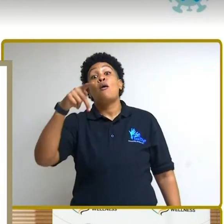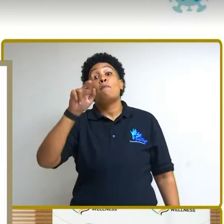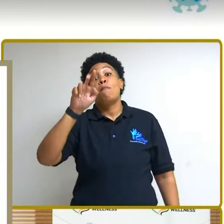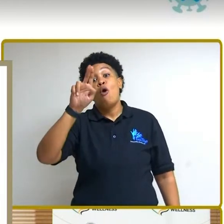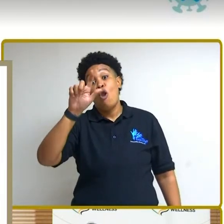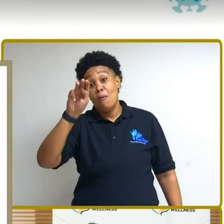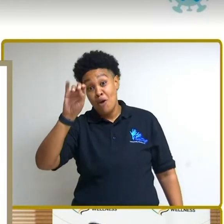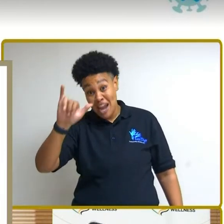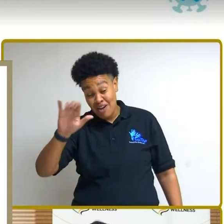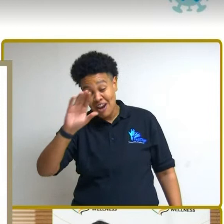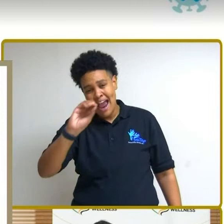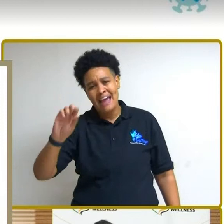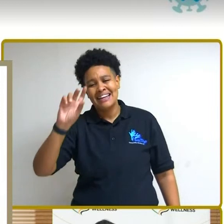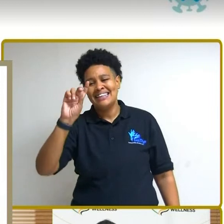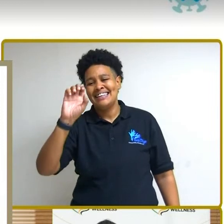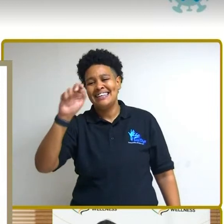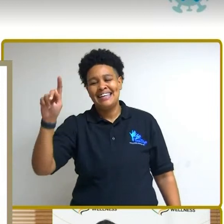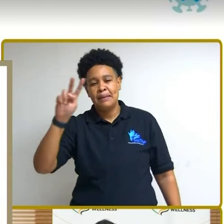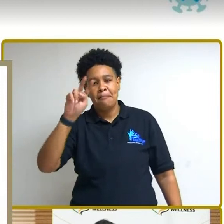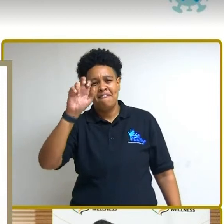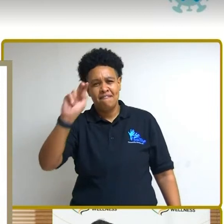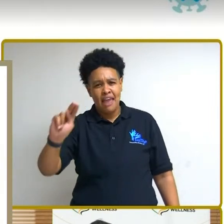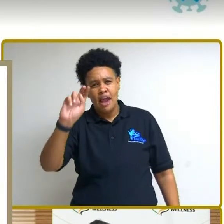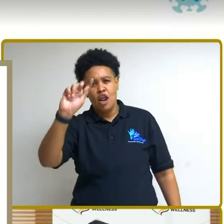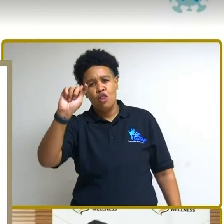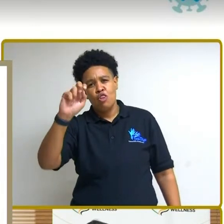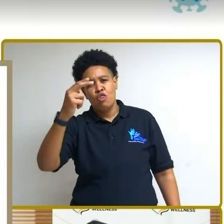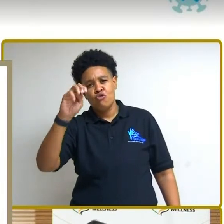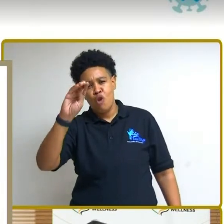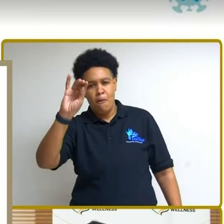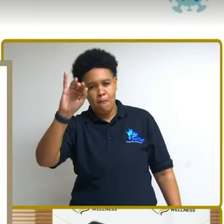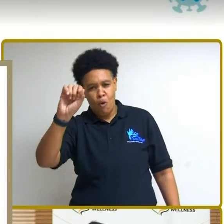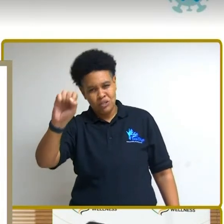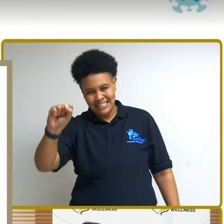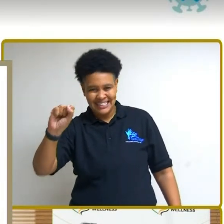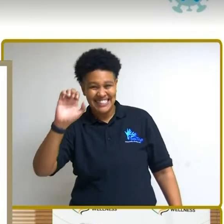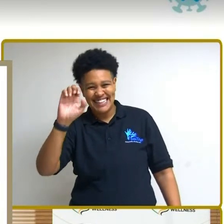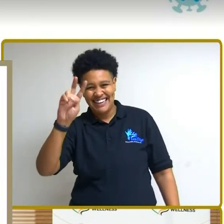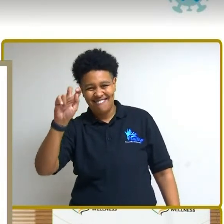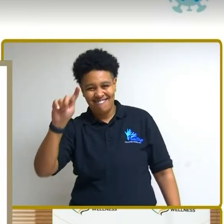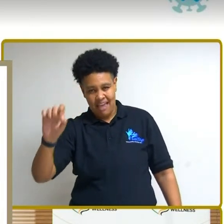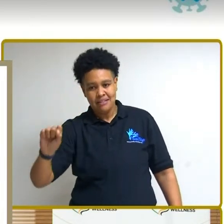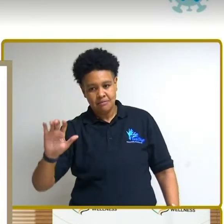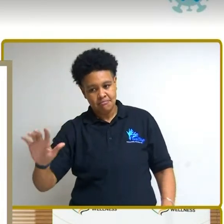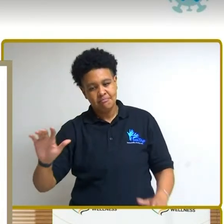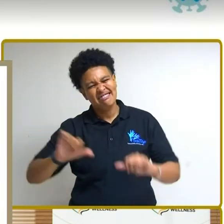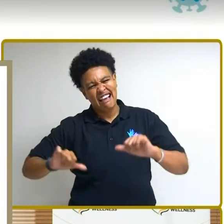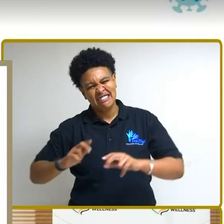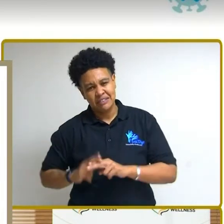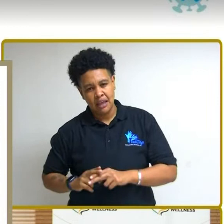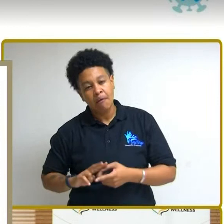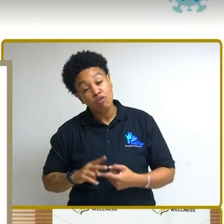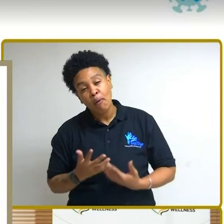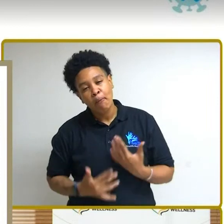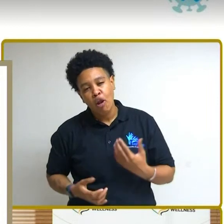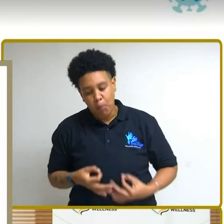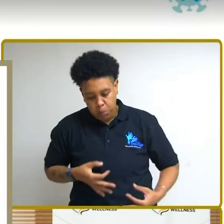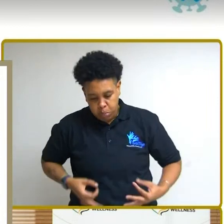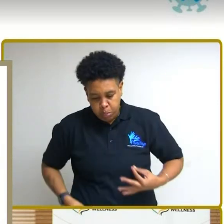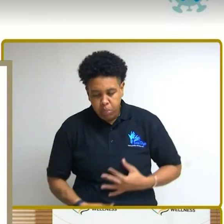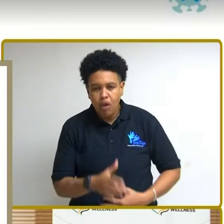events. Now, and this is, if we had mentioned before that the usual incidence of